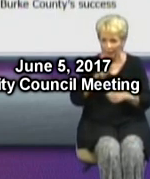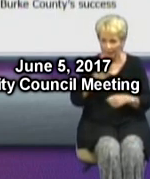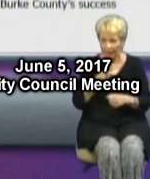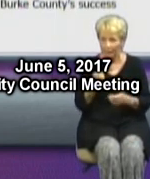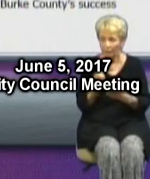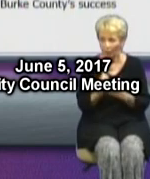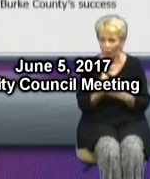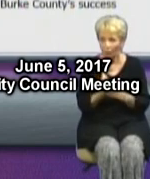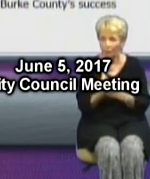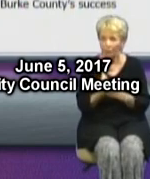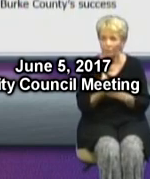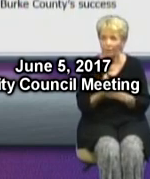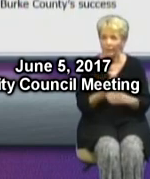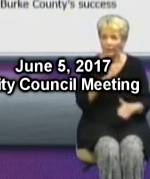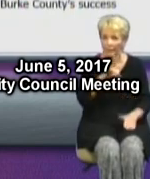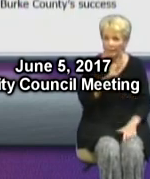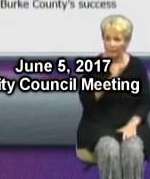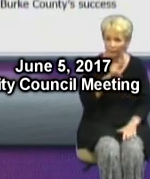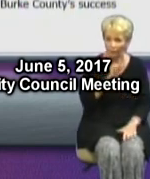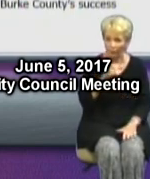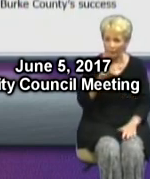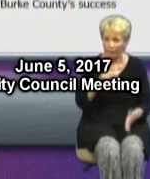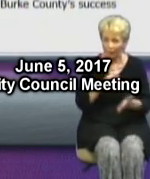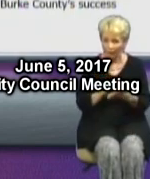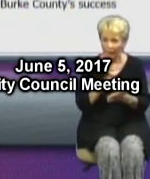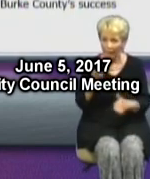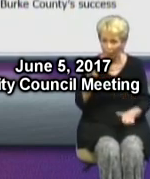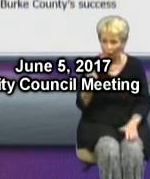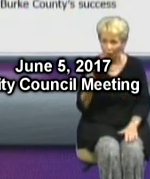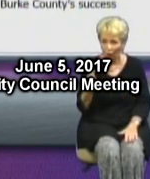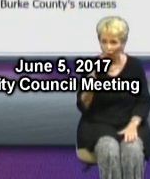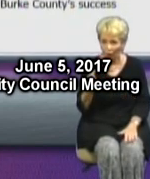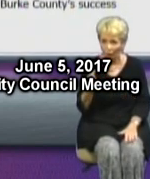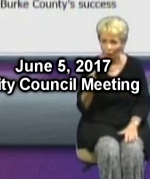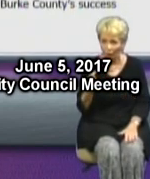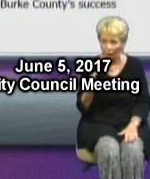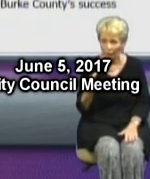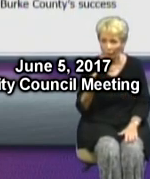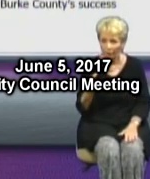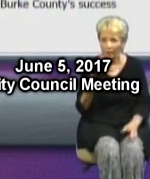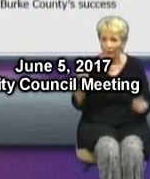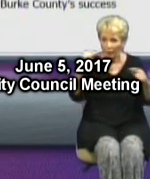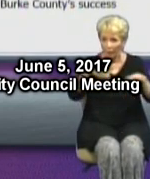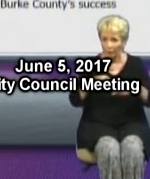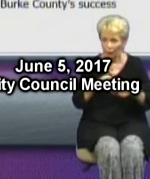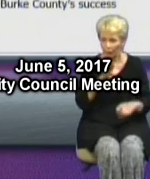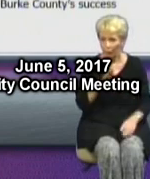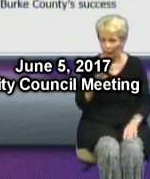dollars, 74 cents of that dollar goes to Burke County.